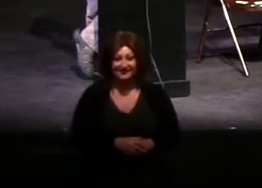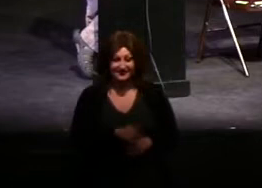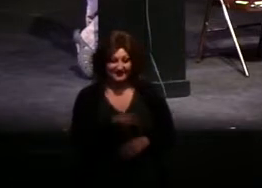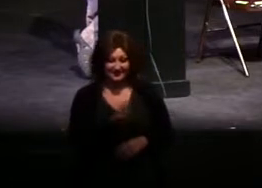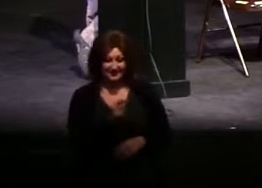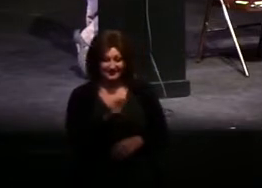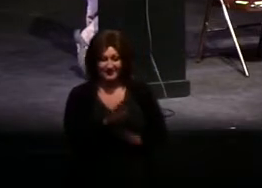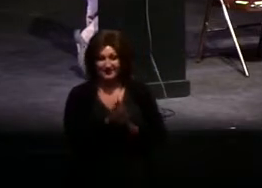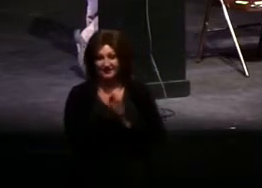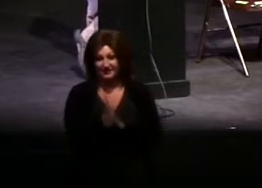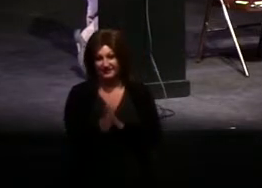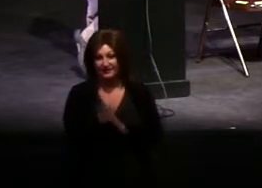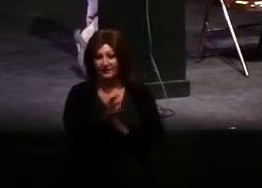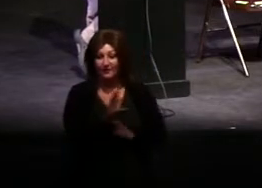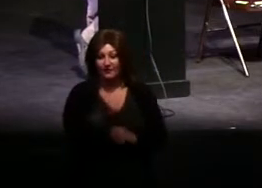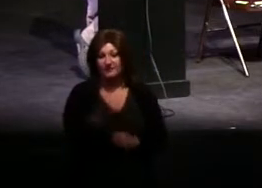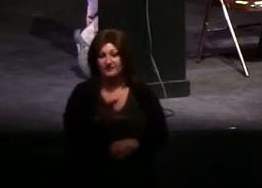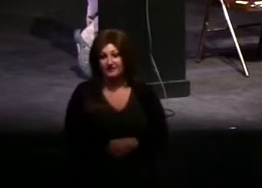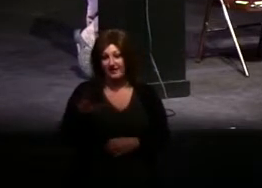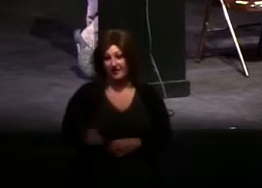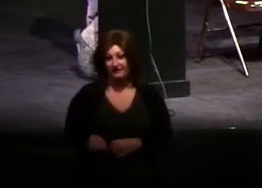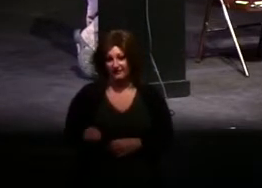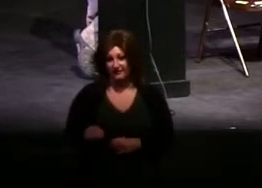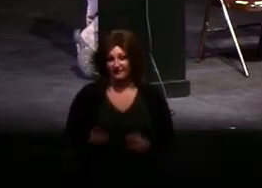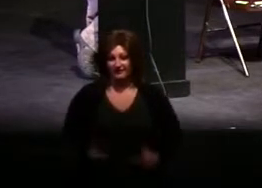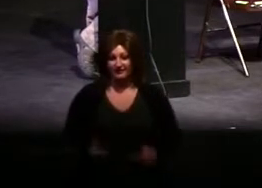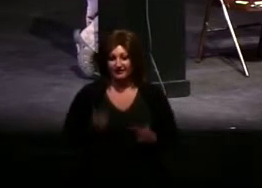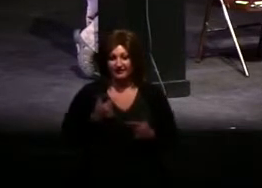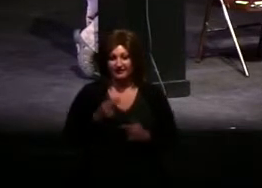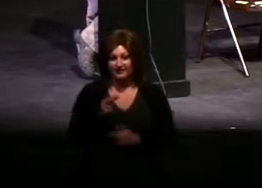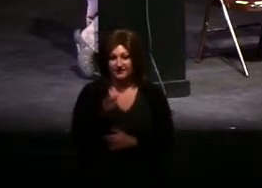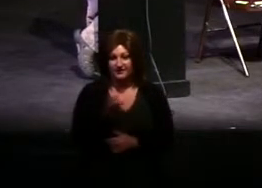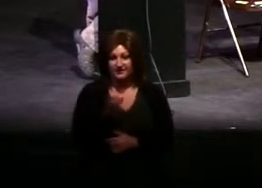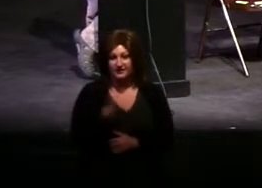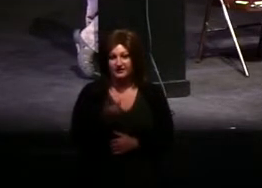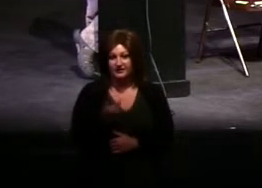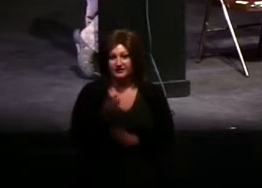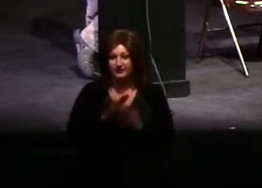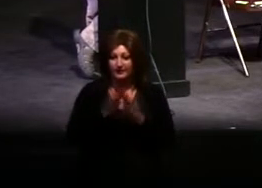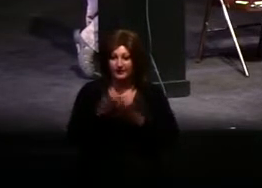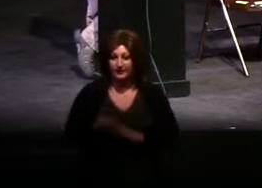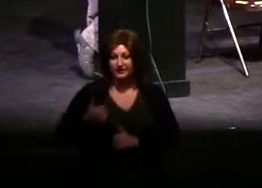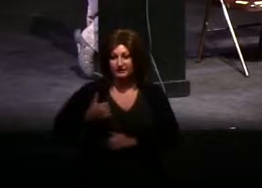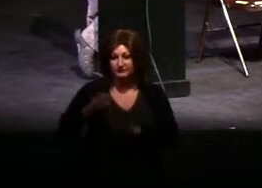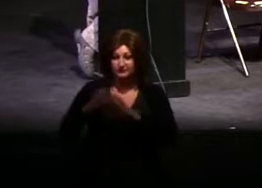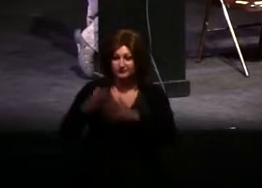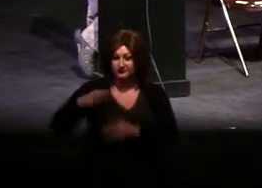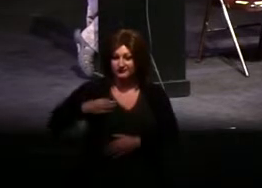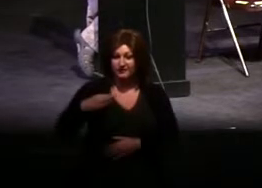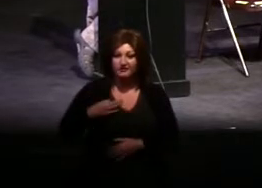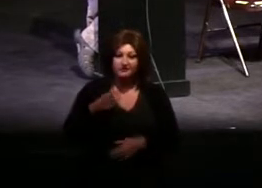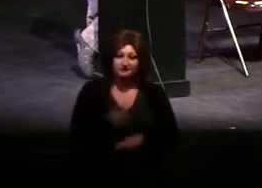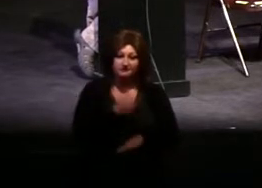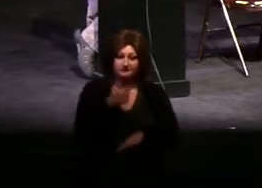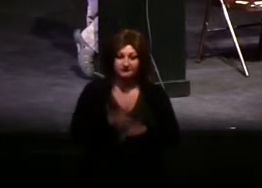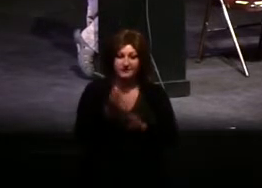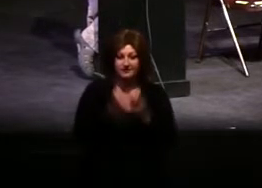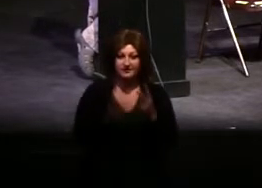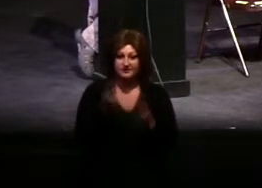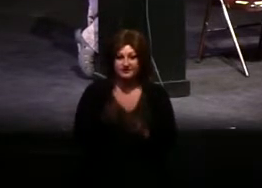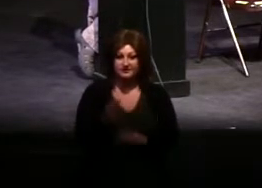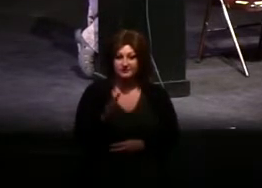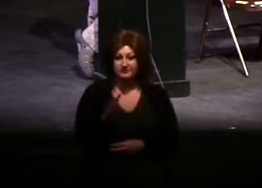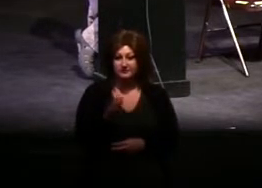is an expert on West Africa, has lived in Niger as a Peace Corps volunteer, and is a longtime visitor to